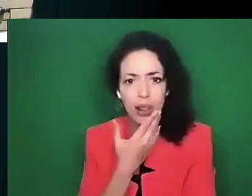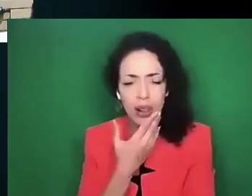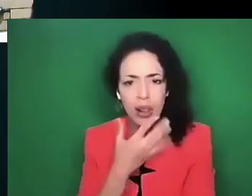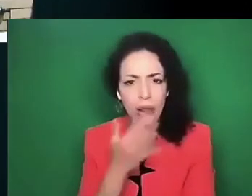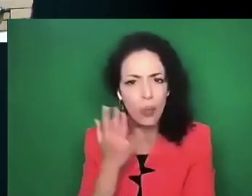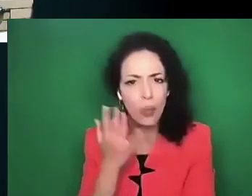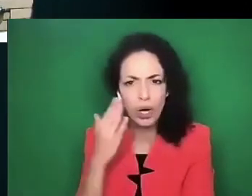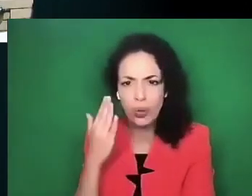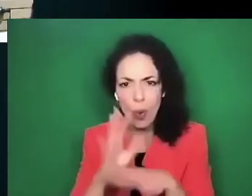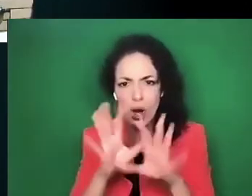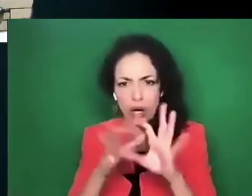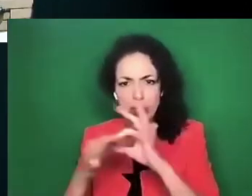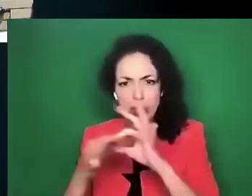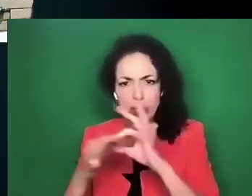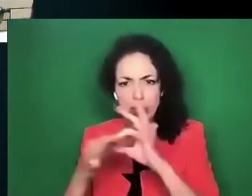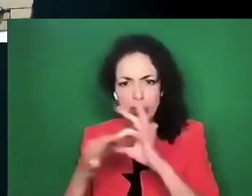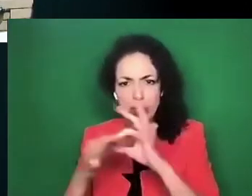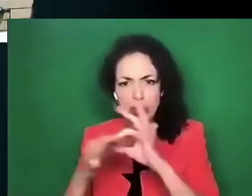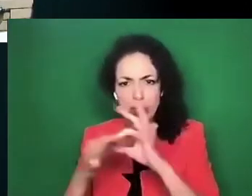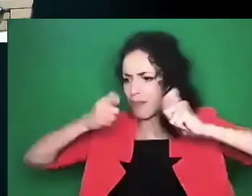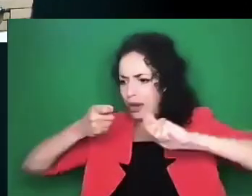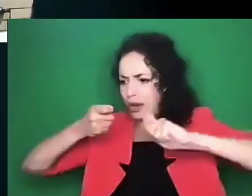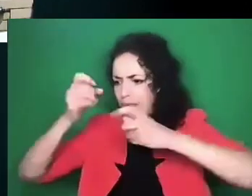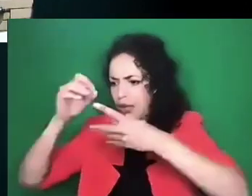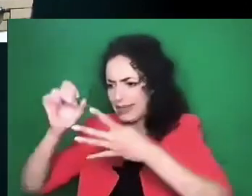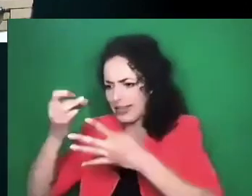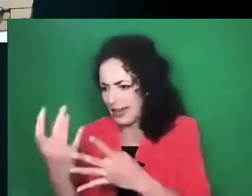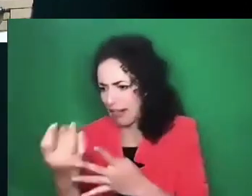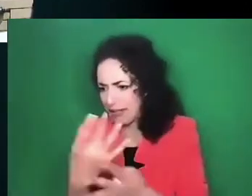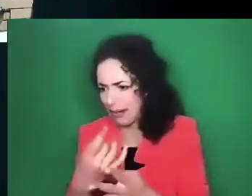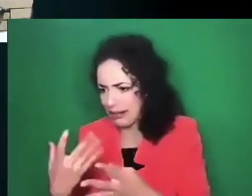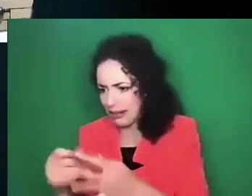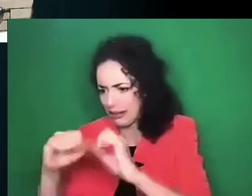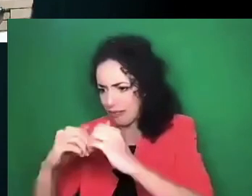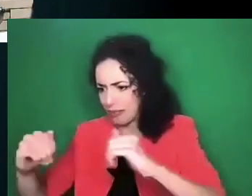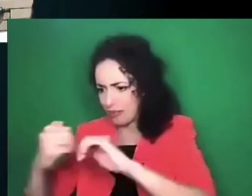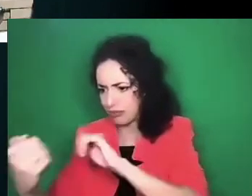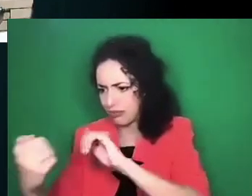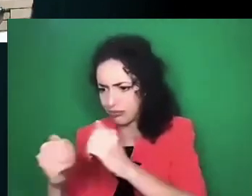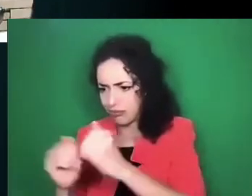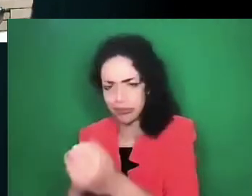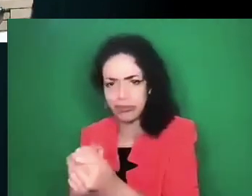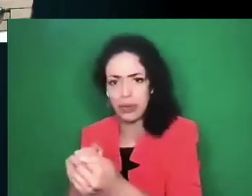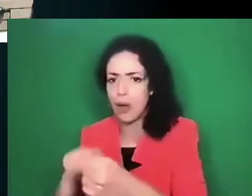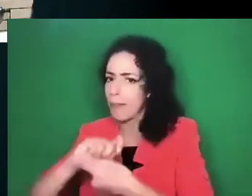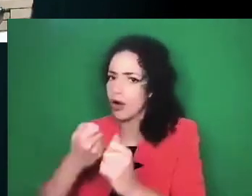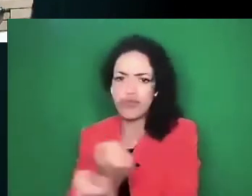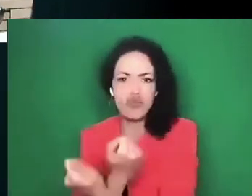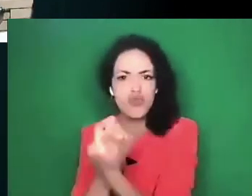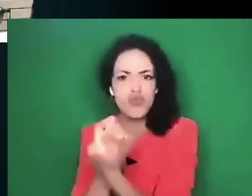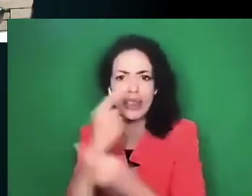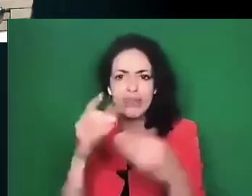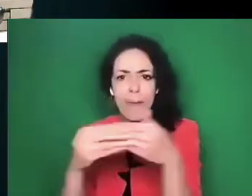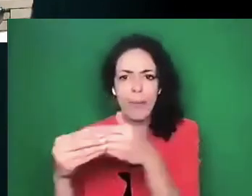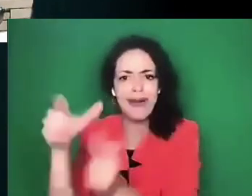atomize you, you become a much stronger front, which is what happened with all of these pioneers when they were collectively there, be it Greek